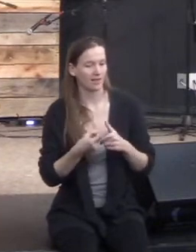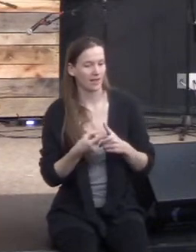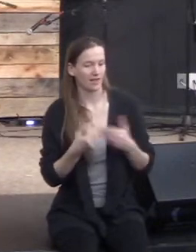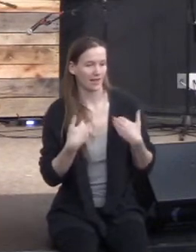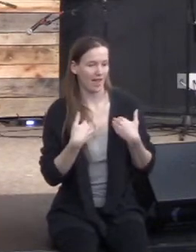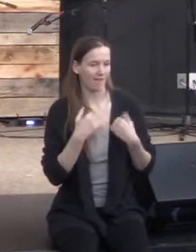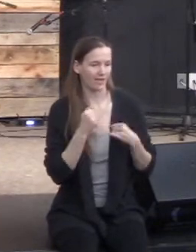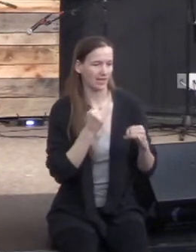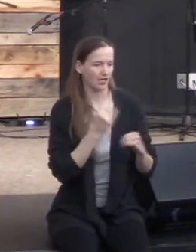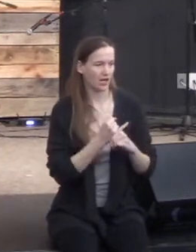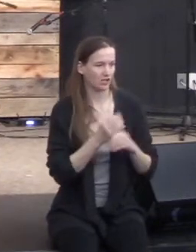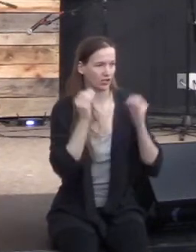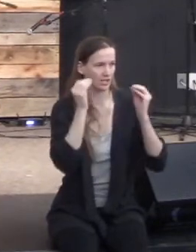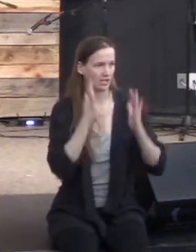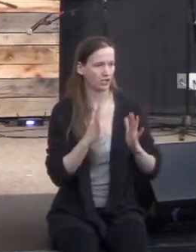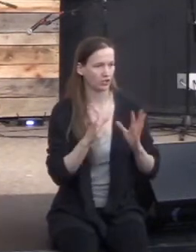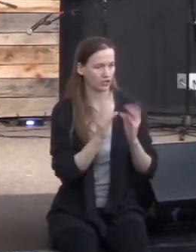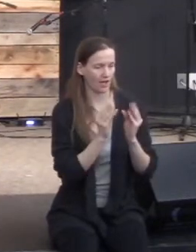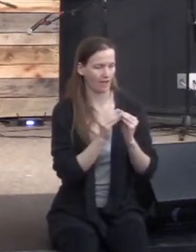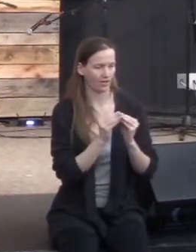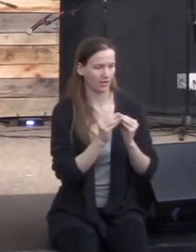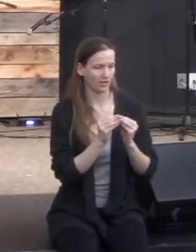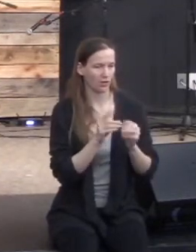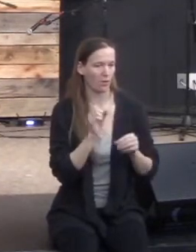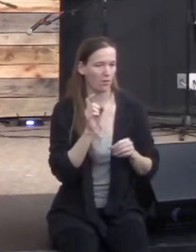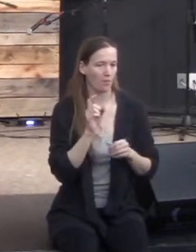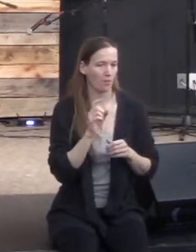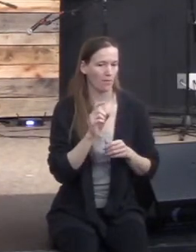go. And so I'm going to be there